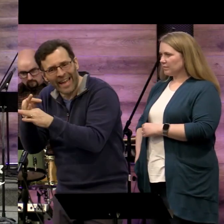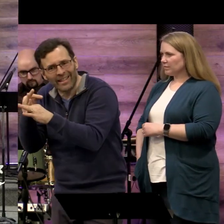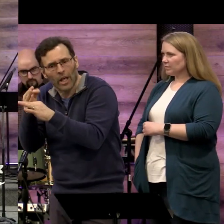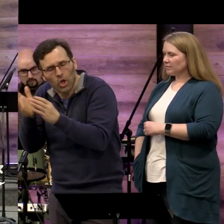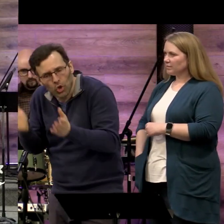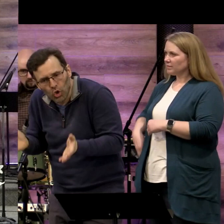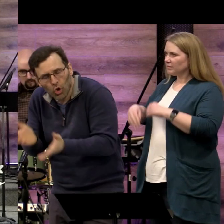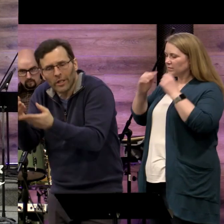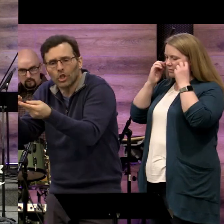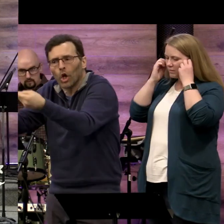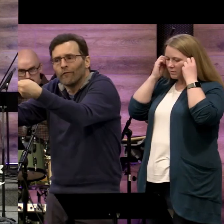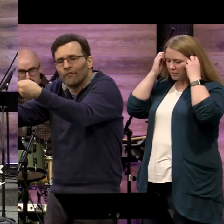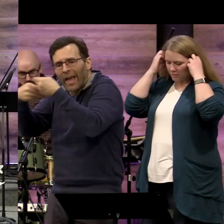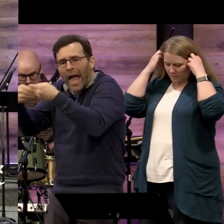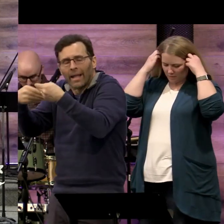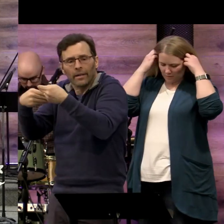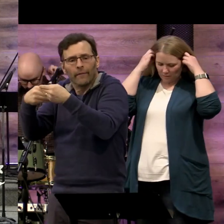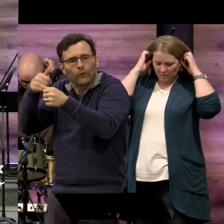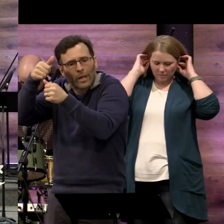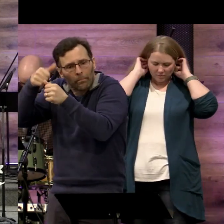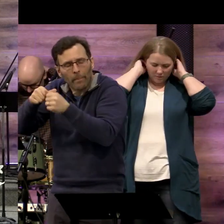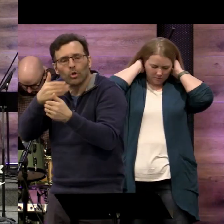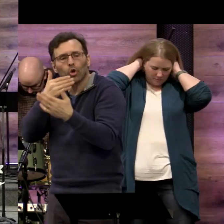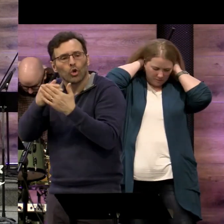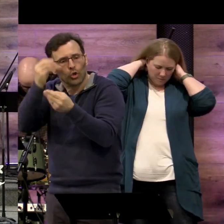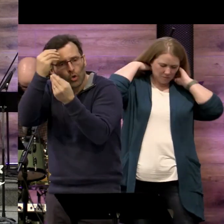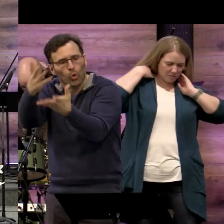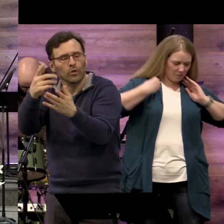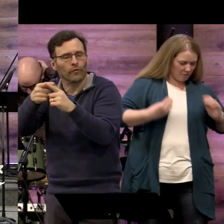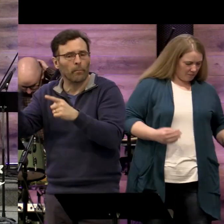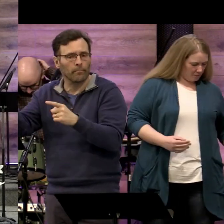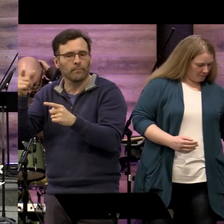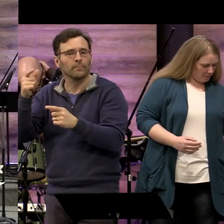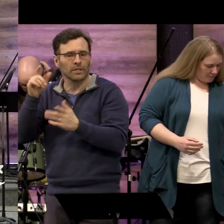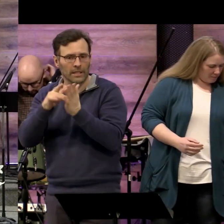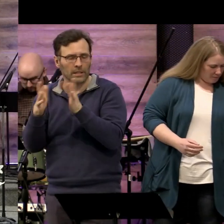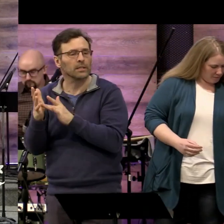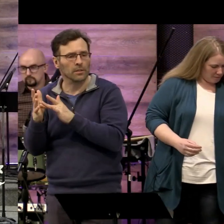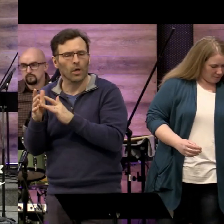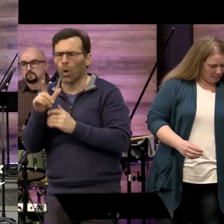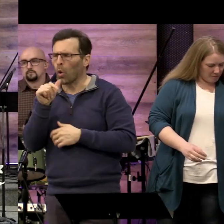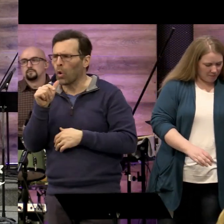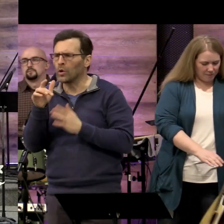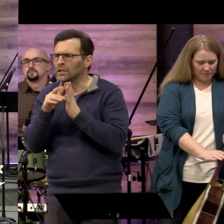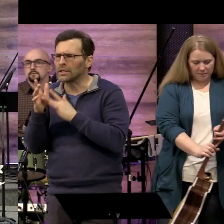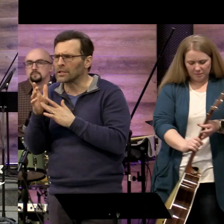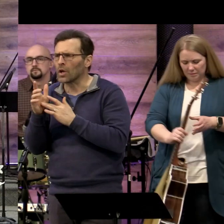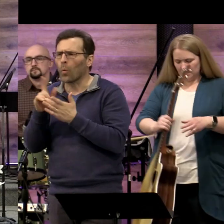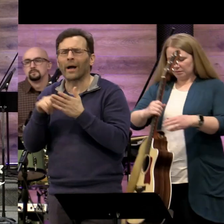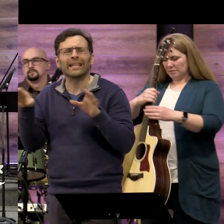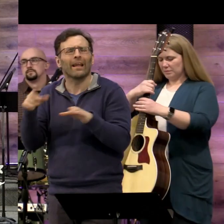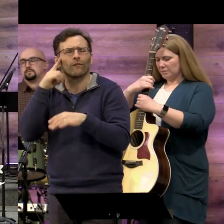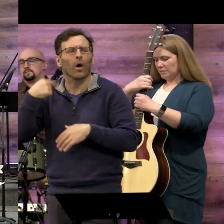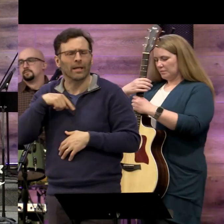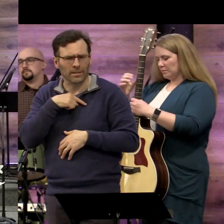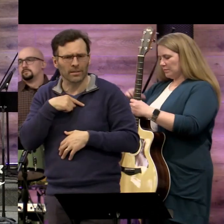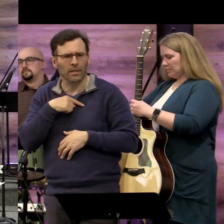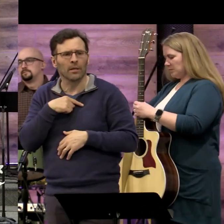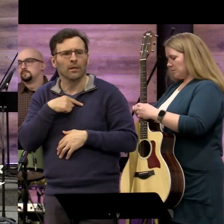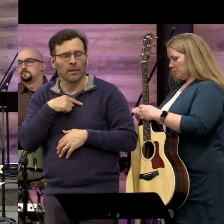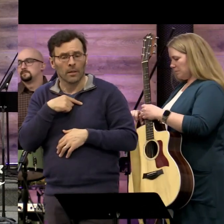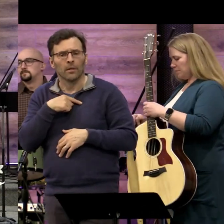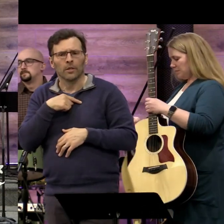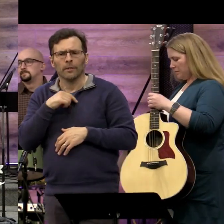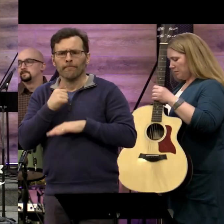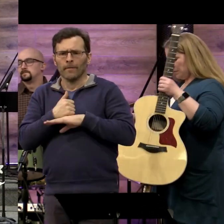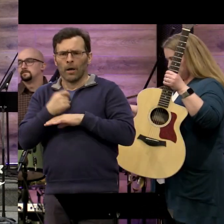encouraged and nourished by remembering the good news of the gospel, remembering who Jesus is and what He has done for us,